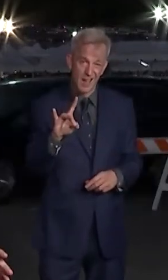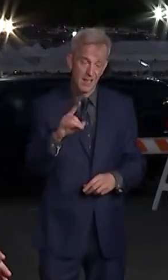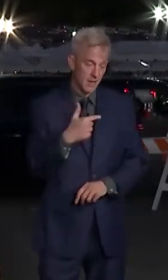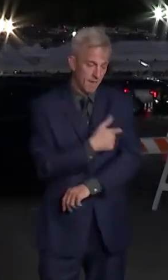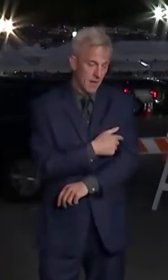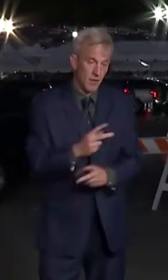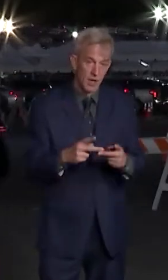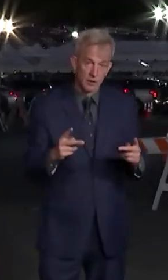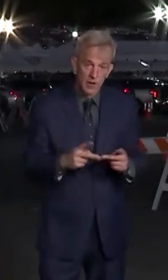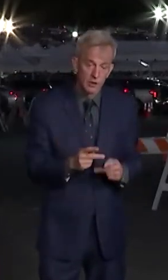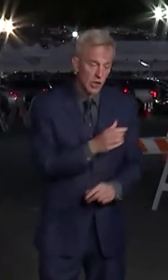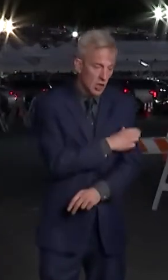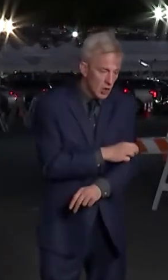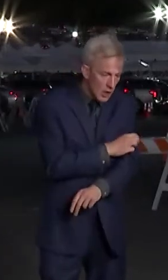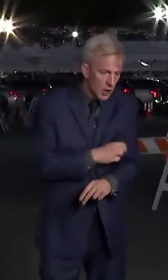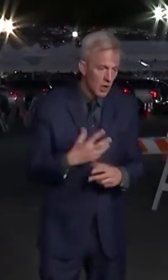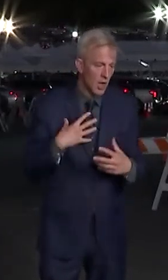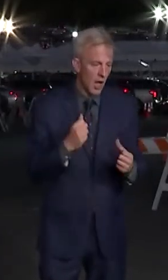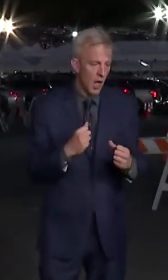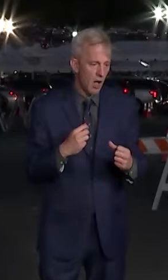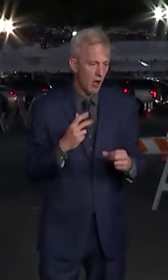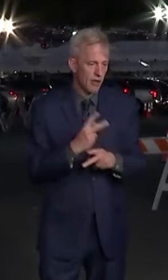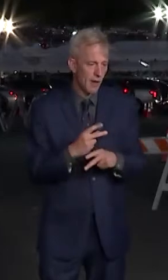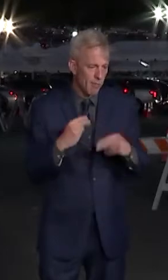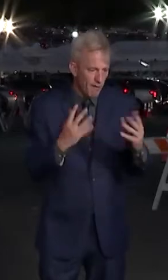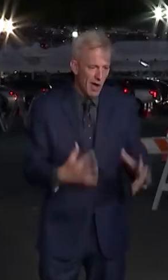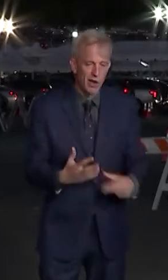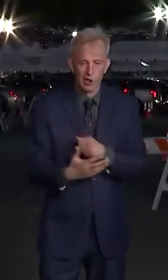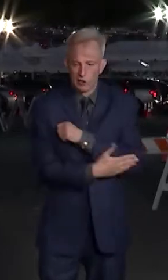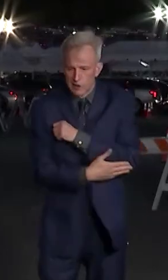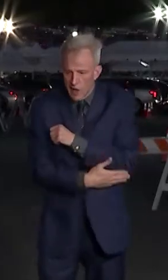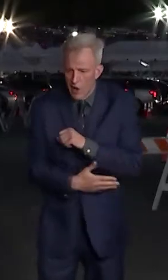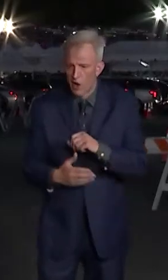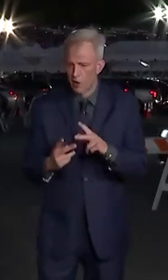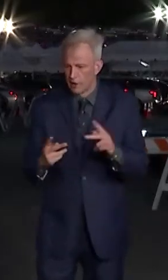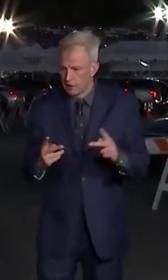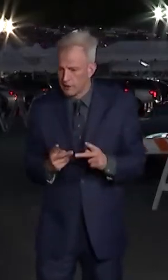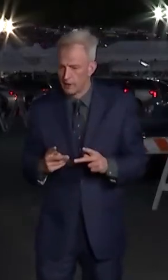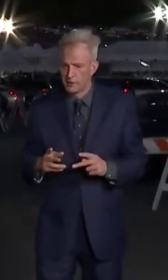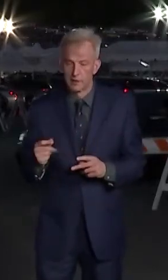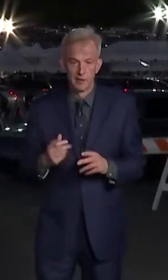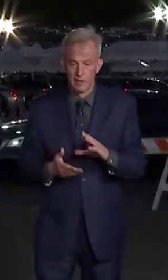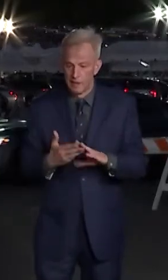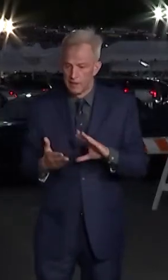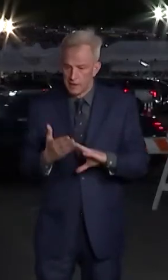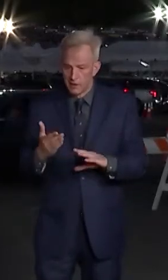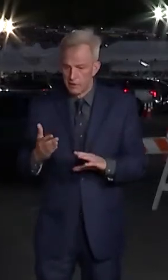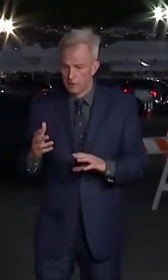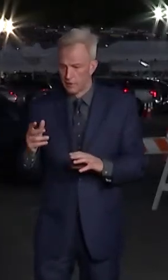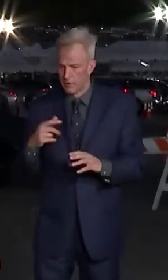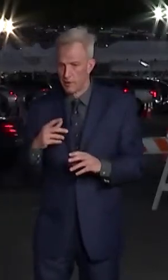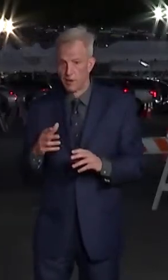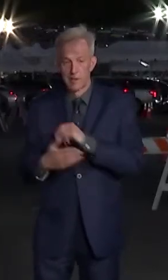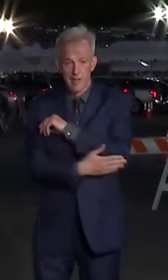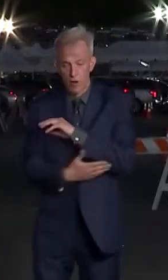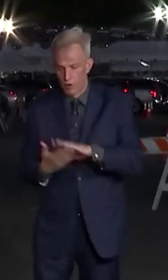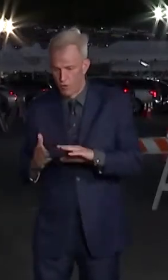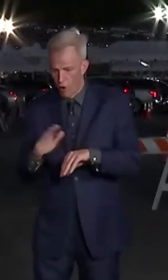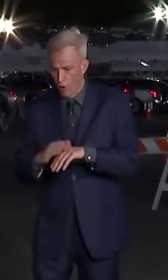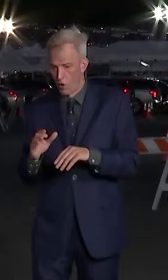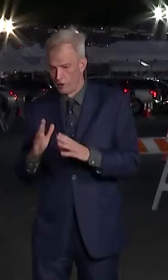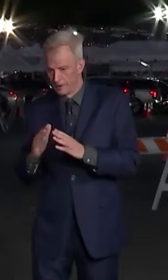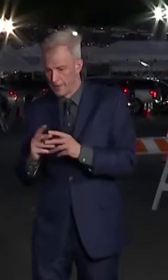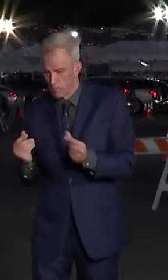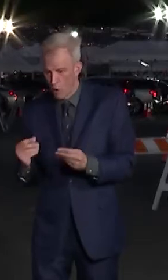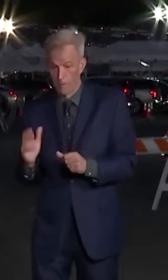at clinics and healthcare providers, county sites, county-run sites on city property, city-run sites on city property, and here at Dodger